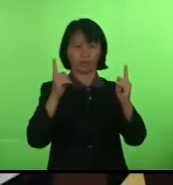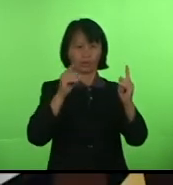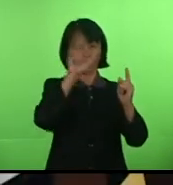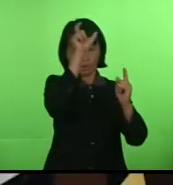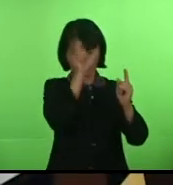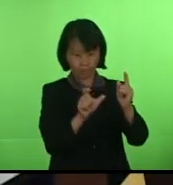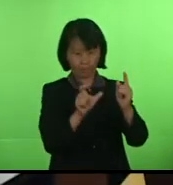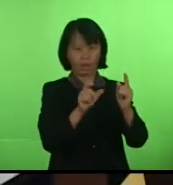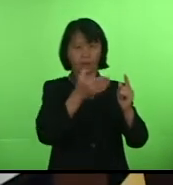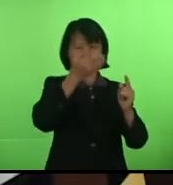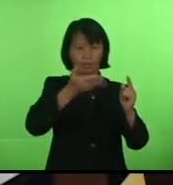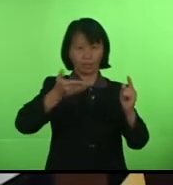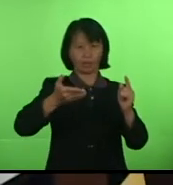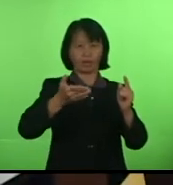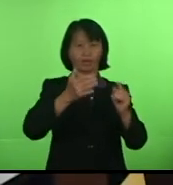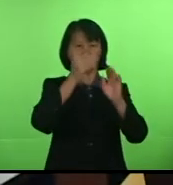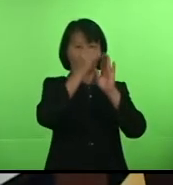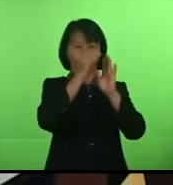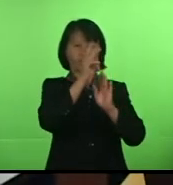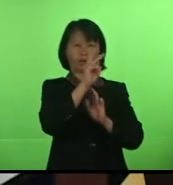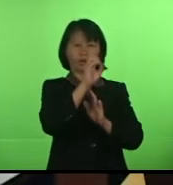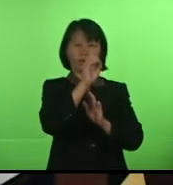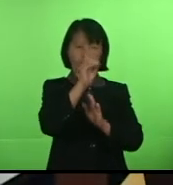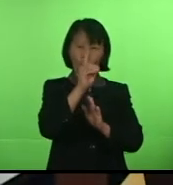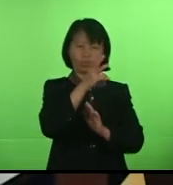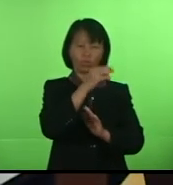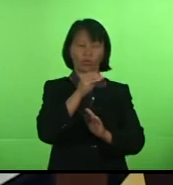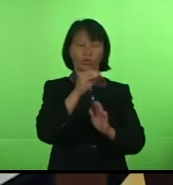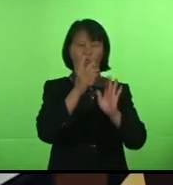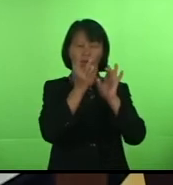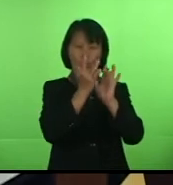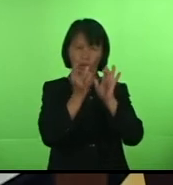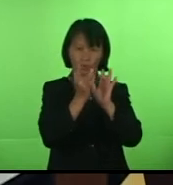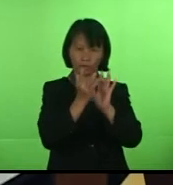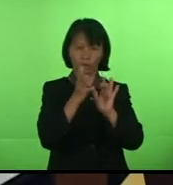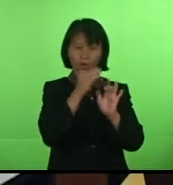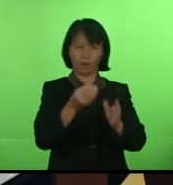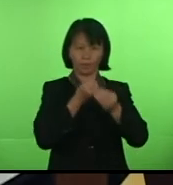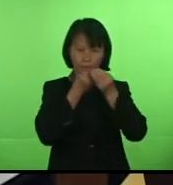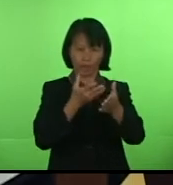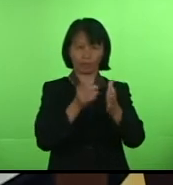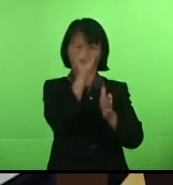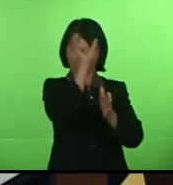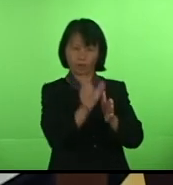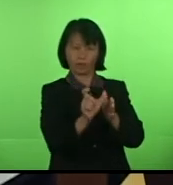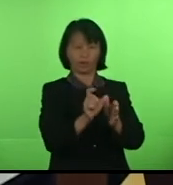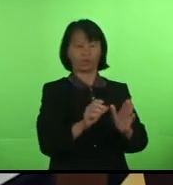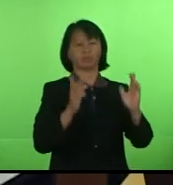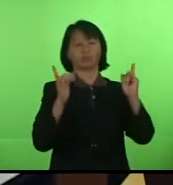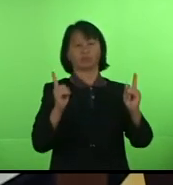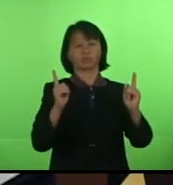and message. Now, students, this model represents spoken rather than written,